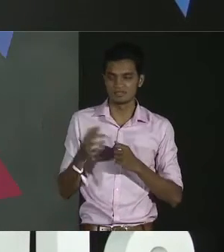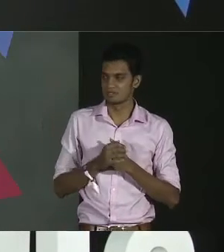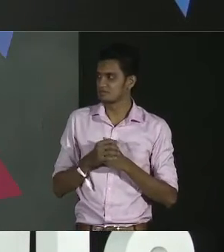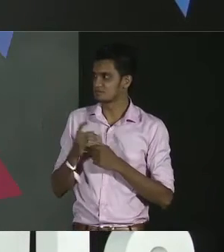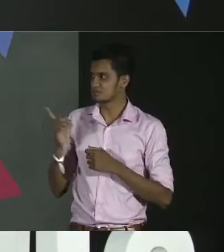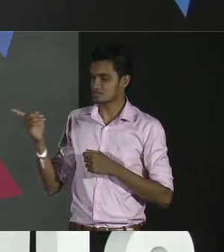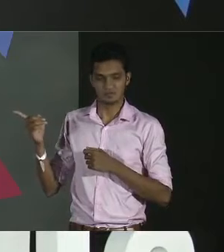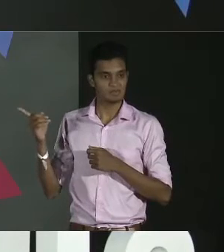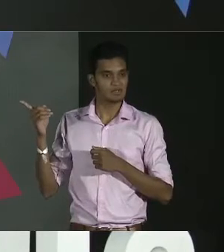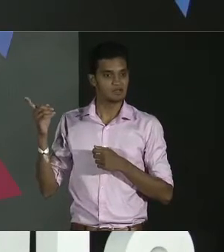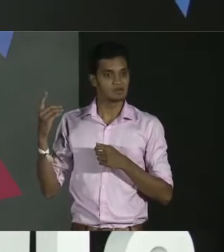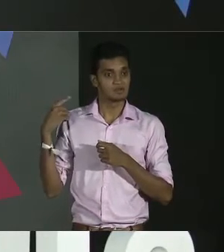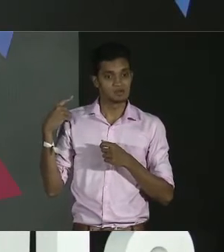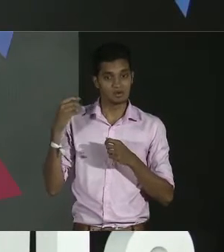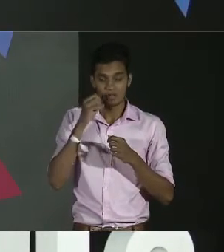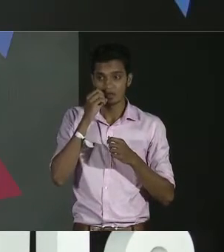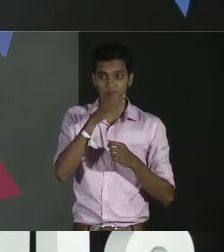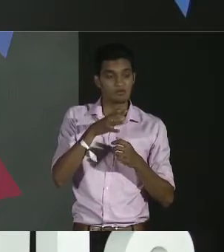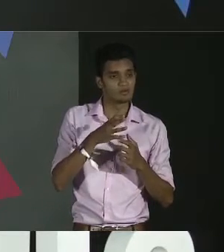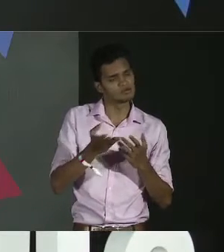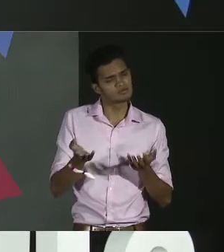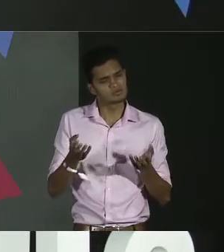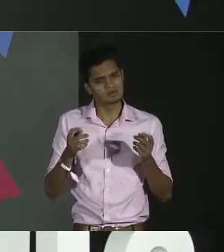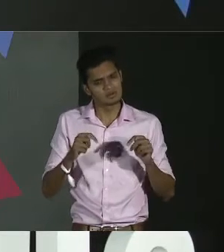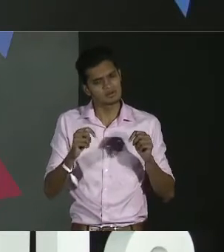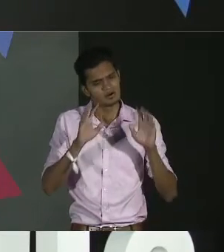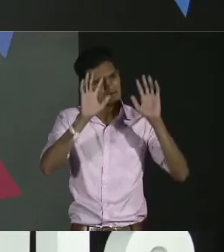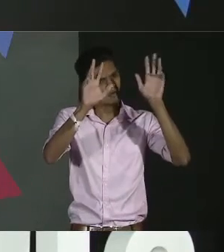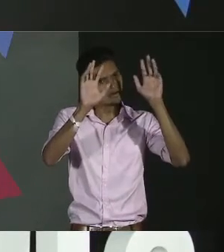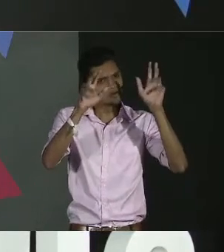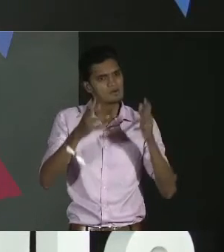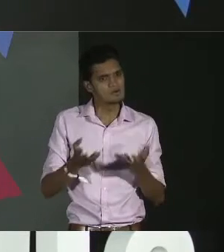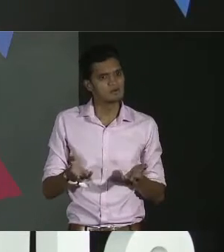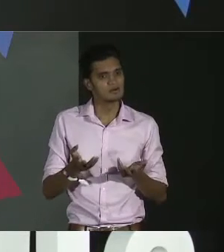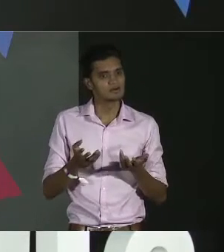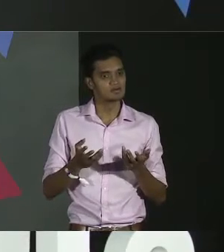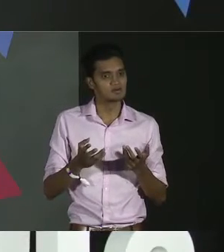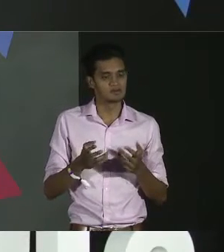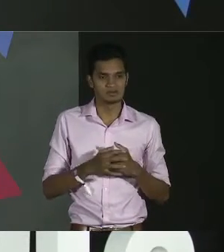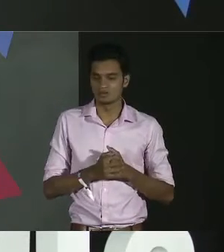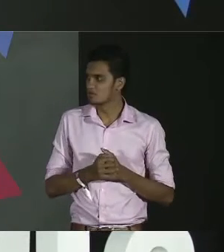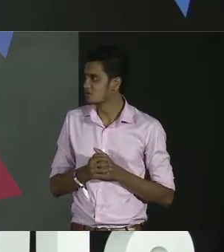she sent me a request to try out sitting volleyball. It's an adaptive version of standing volleyball.